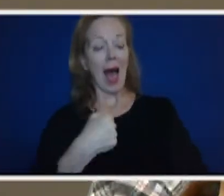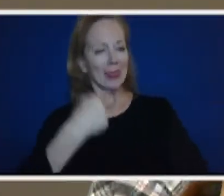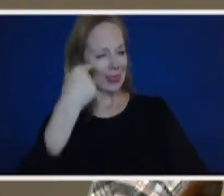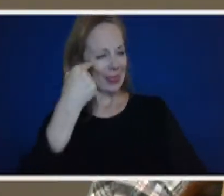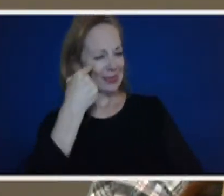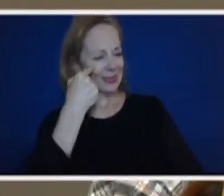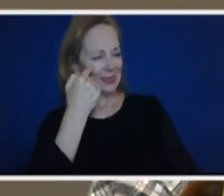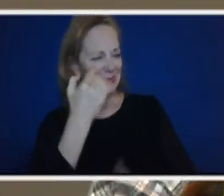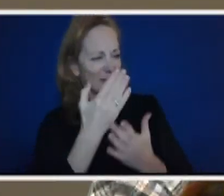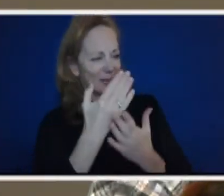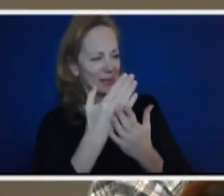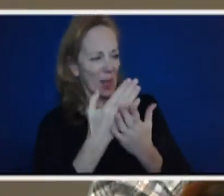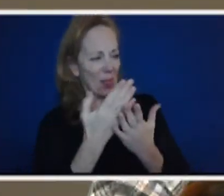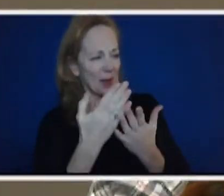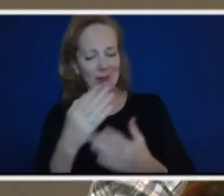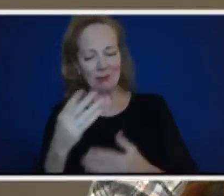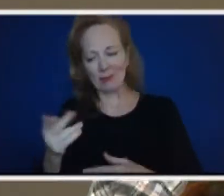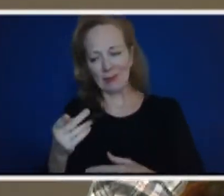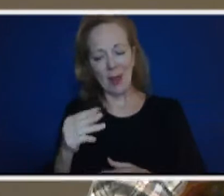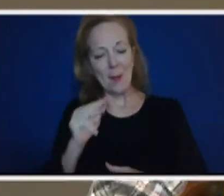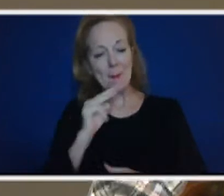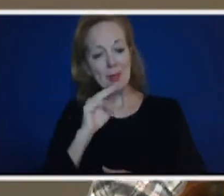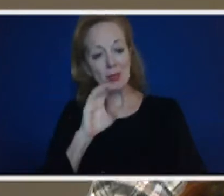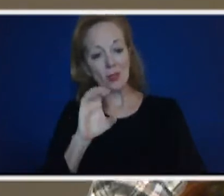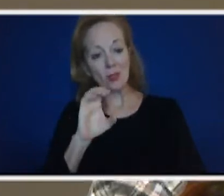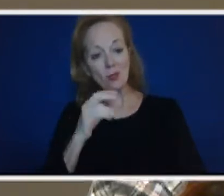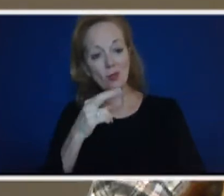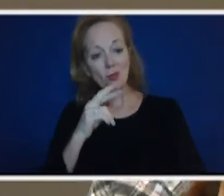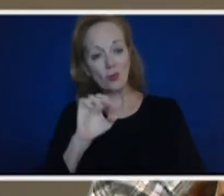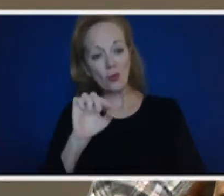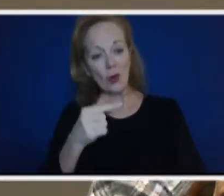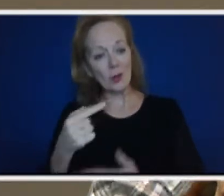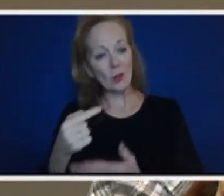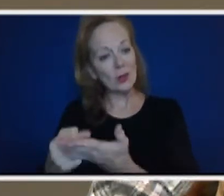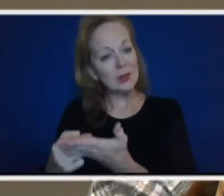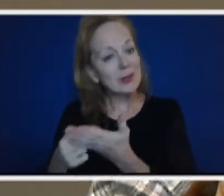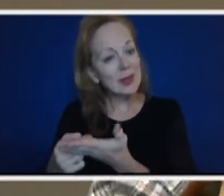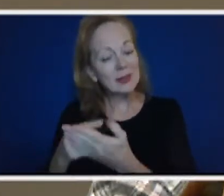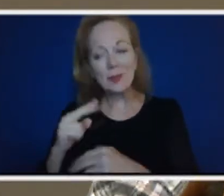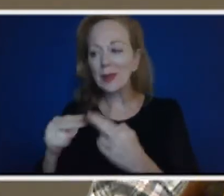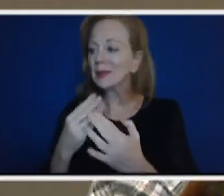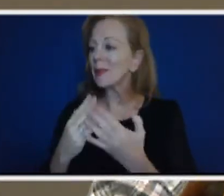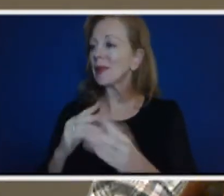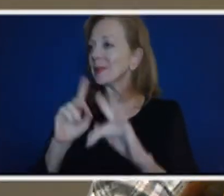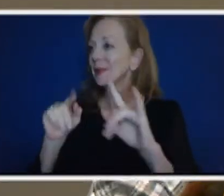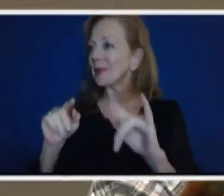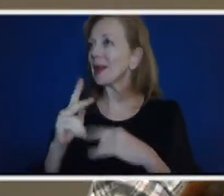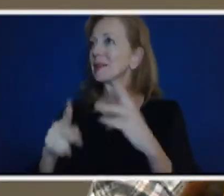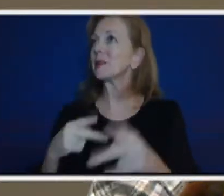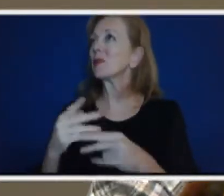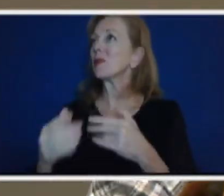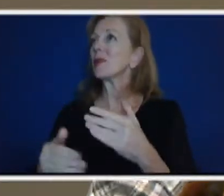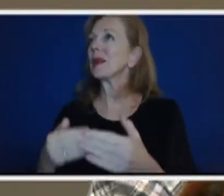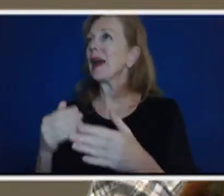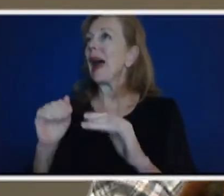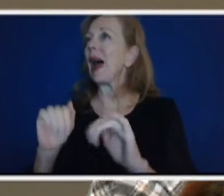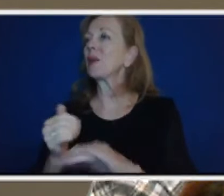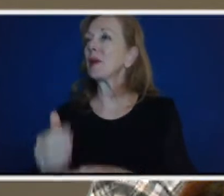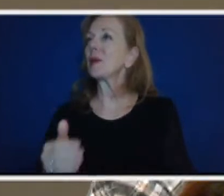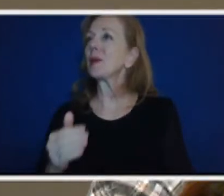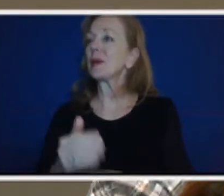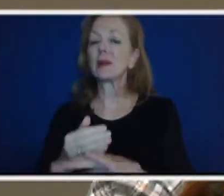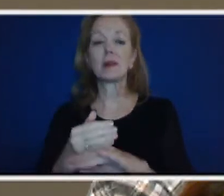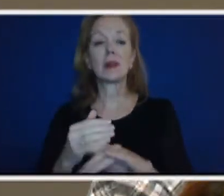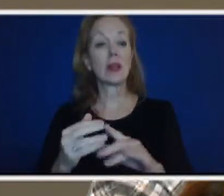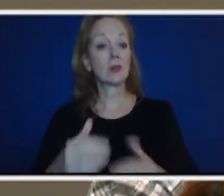just talking in the back room about some of the processes and how it could be improved, so that